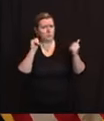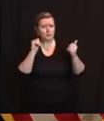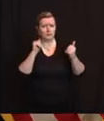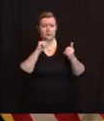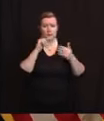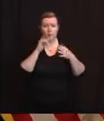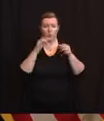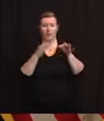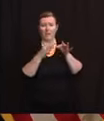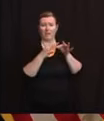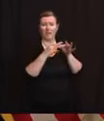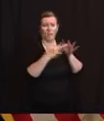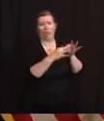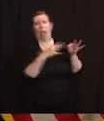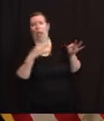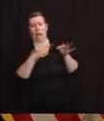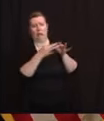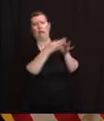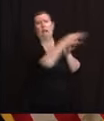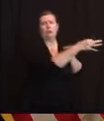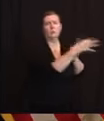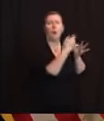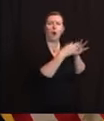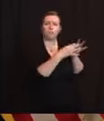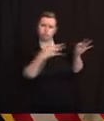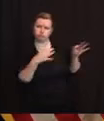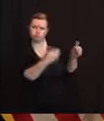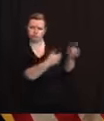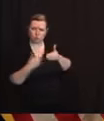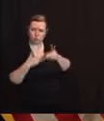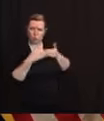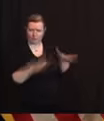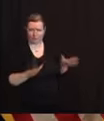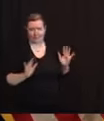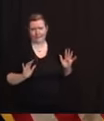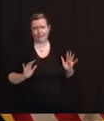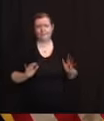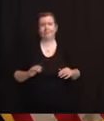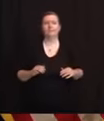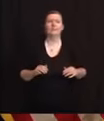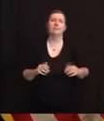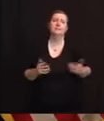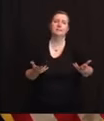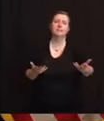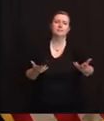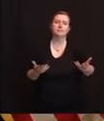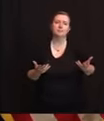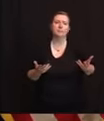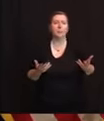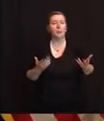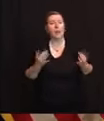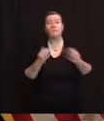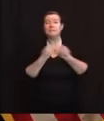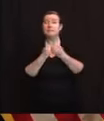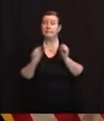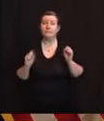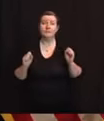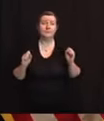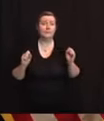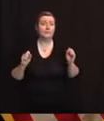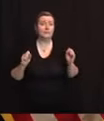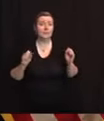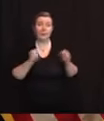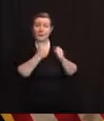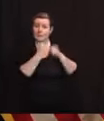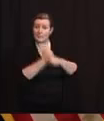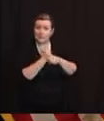And we understand why it's overwhelmingly the rationale to be able to do it, assuming you could do it safely, is overwhelming. It's mental health, it's